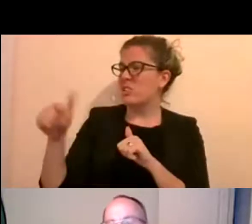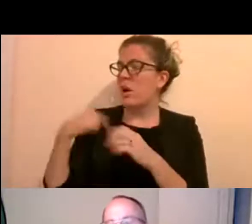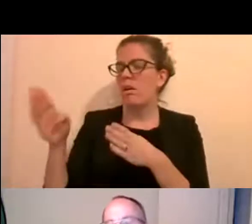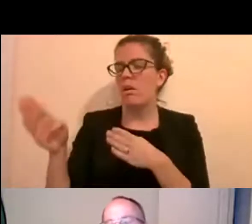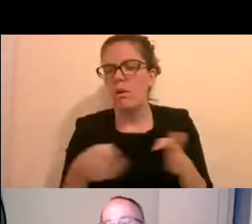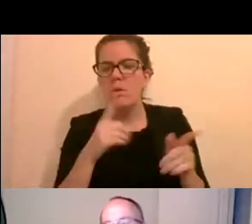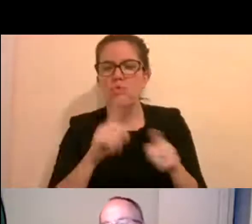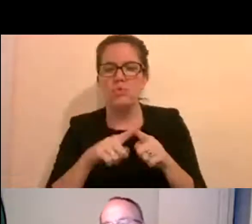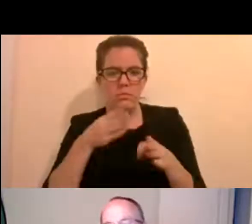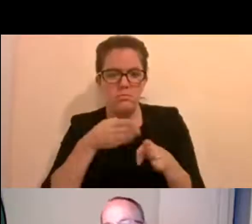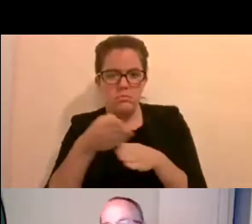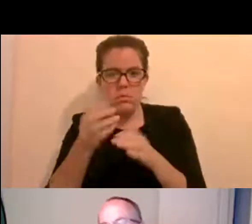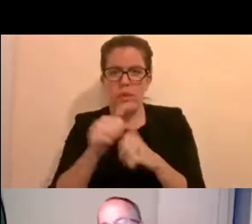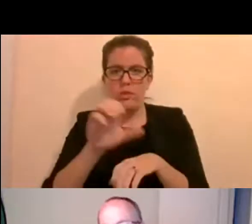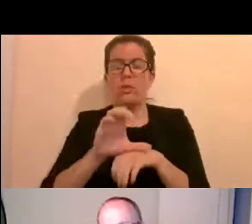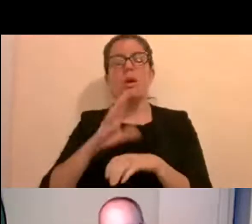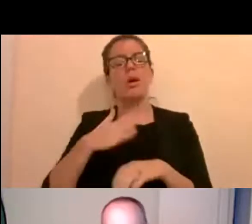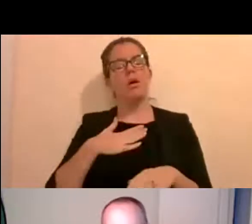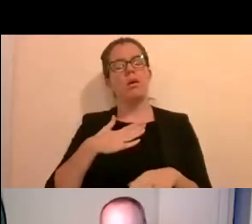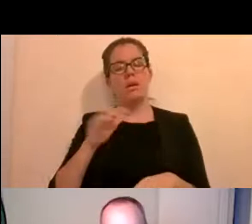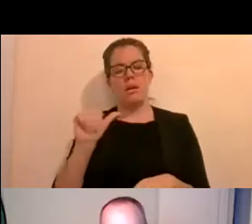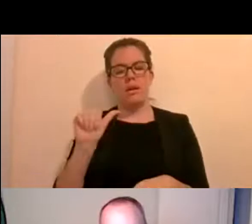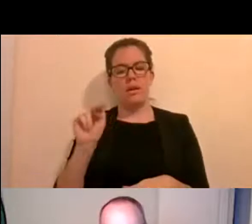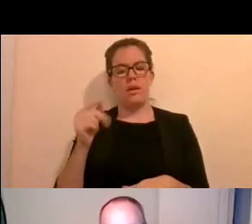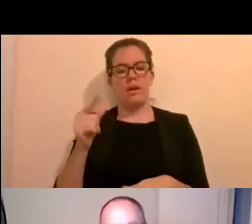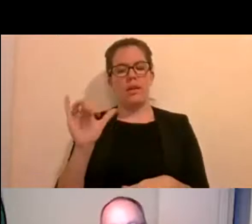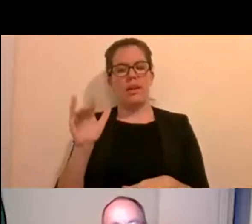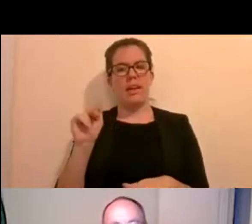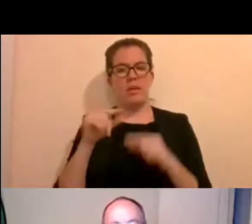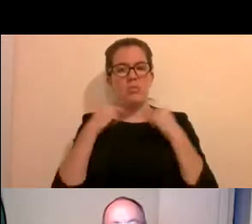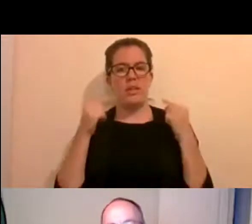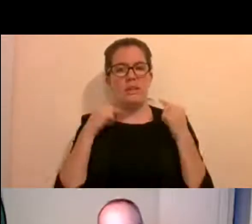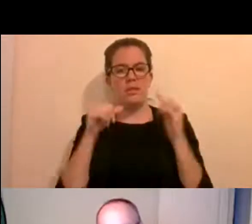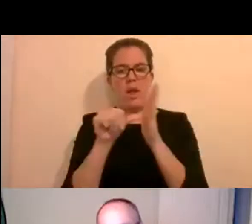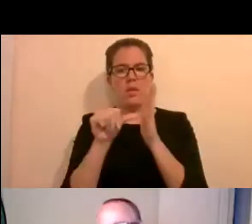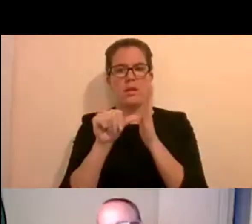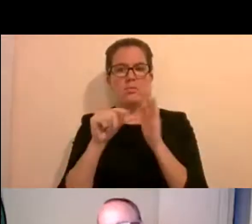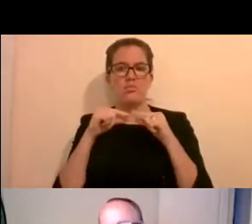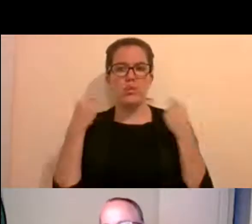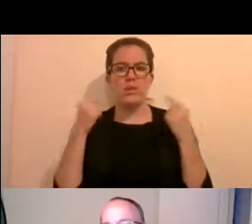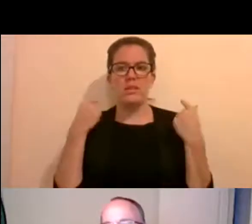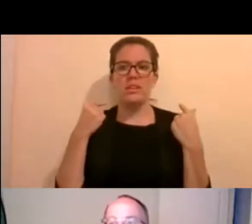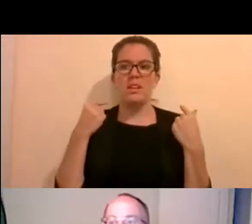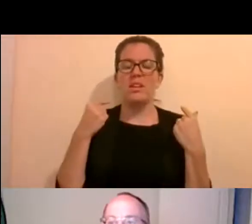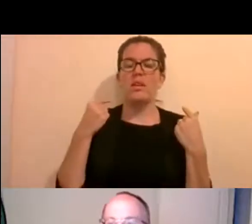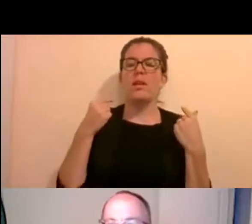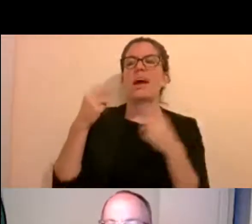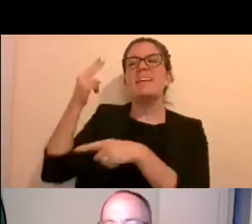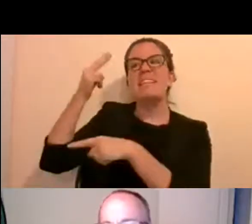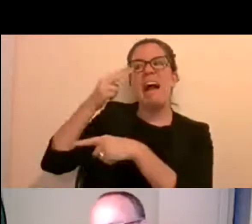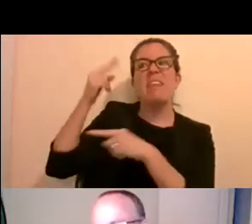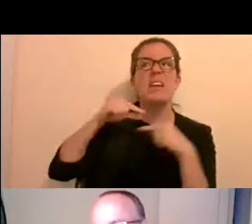priest. And in our tradition, if you're not familiar with priests and whatever, and the Catholic priests can't get married, but Anglican